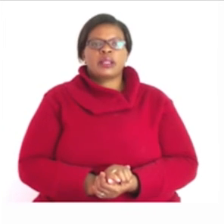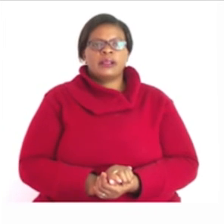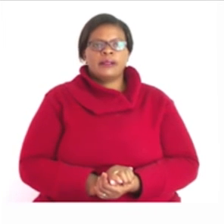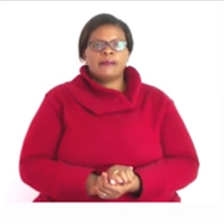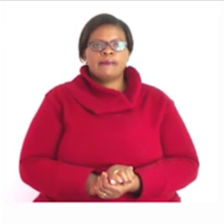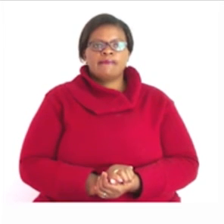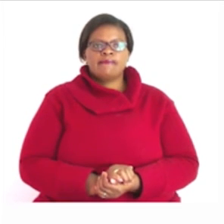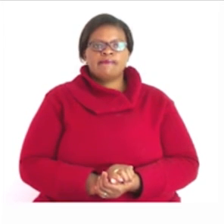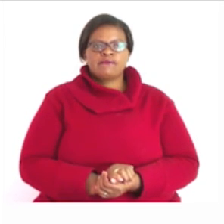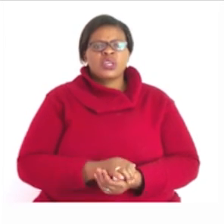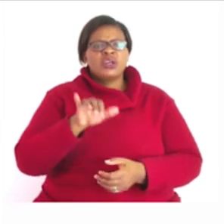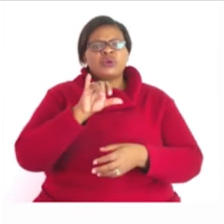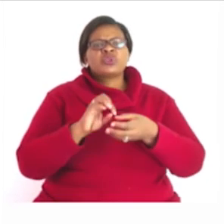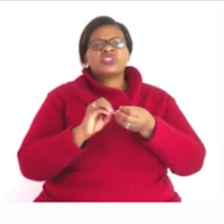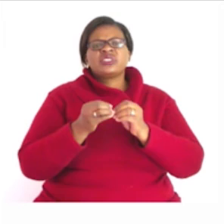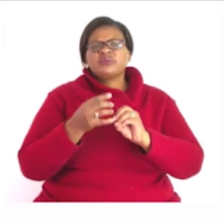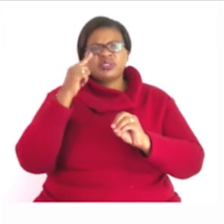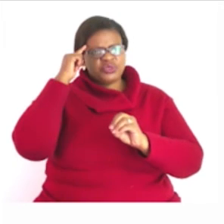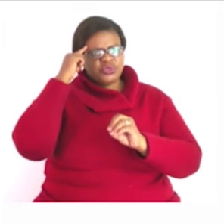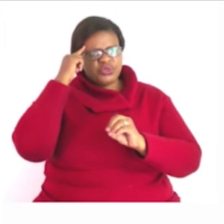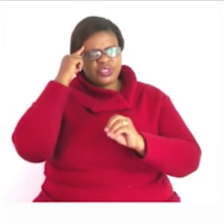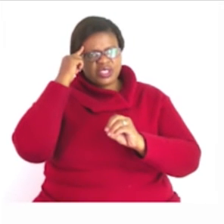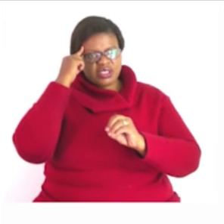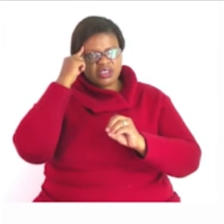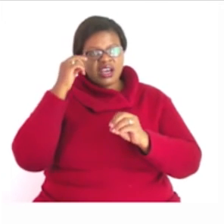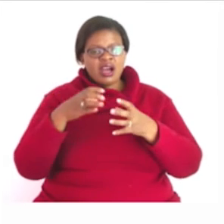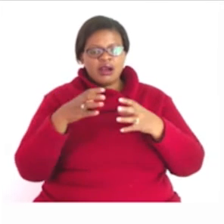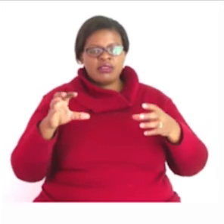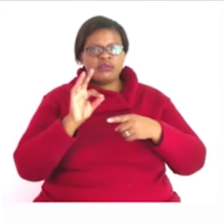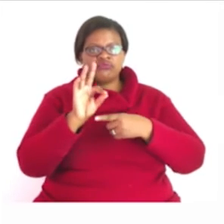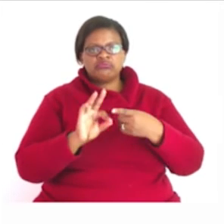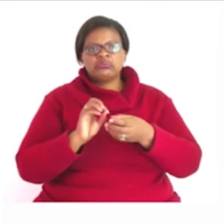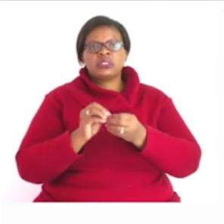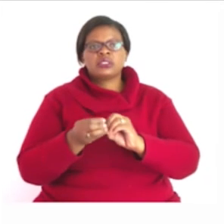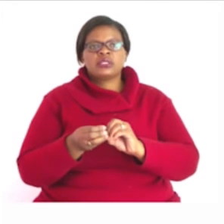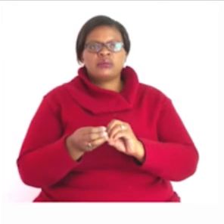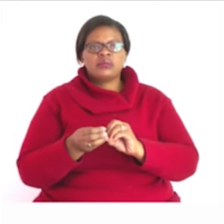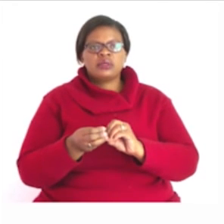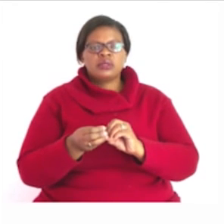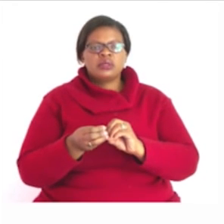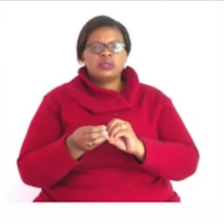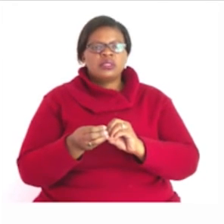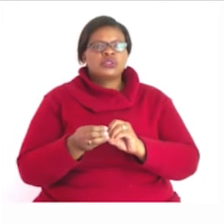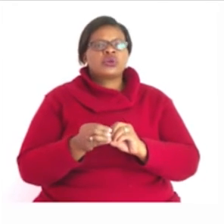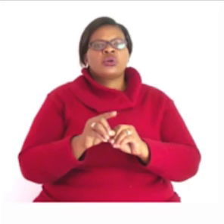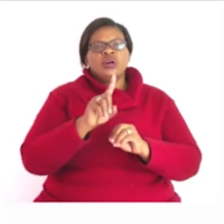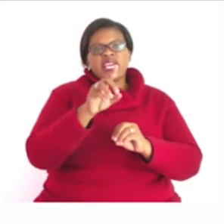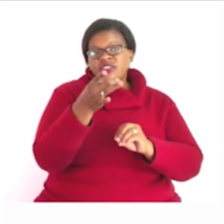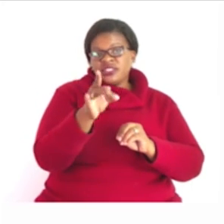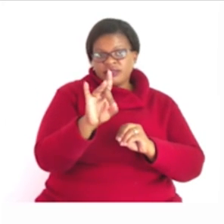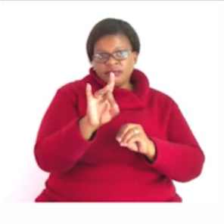Which numbers do you think are composite numbers? That's right, it will be 18,